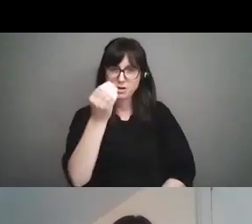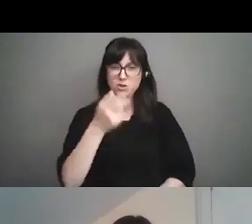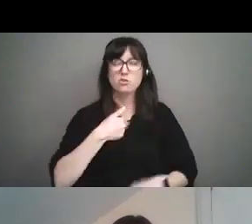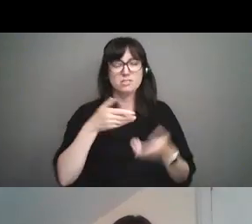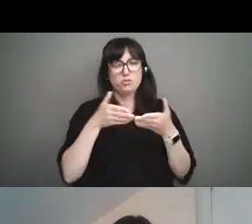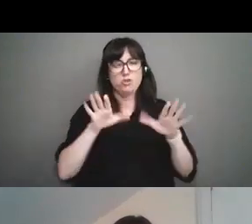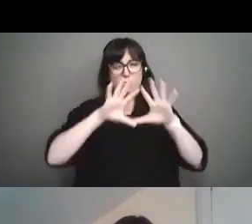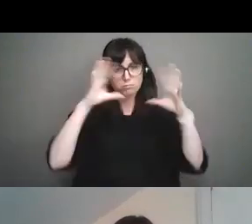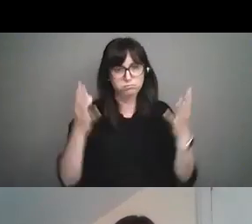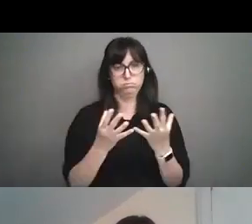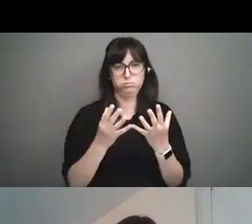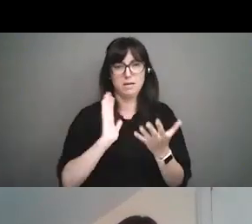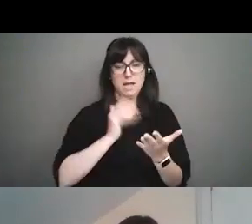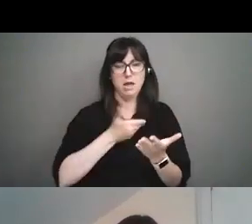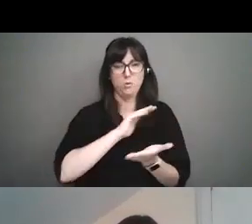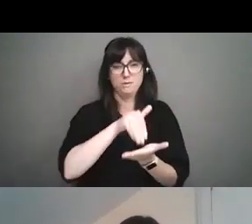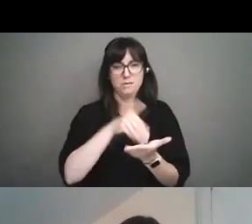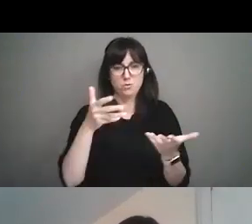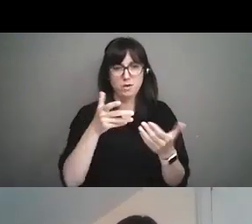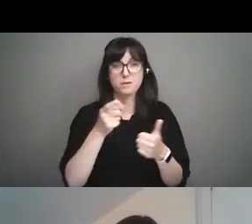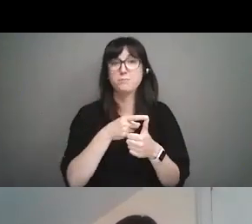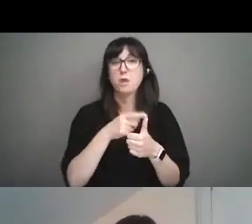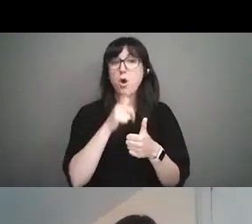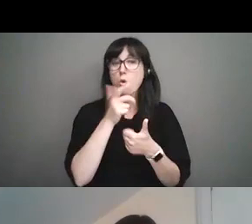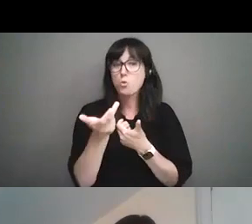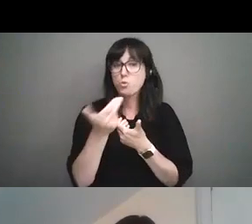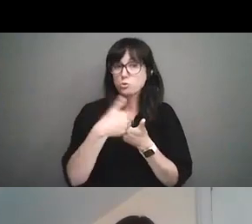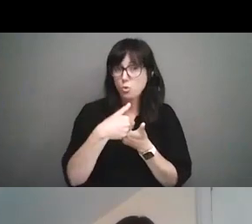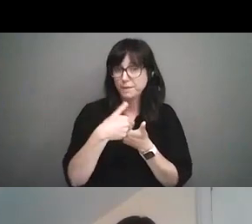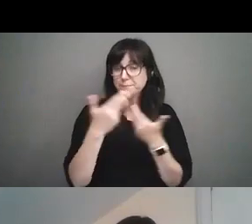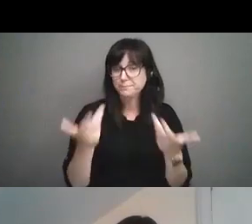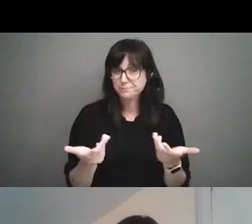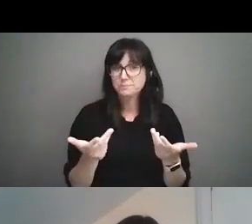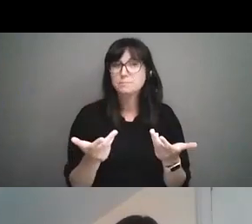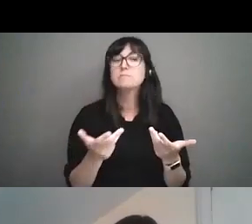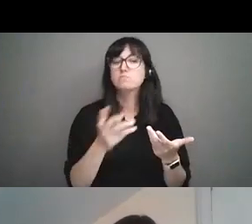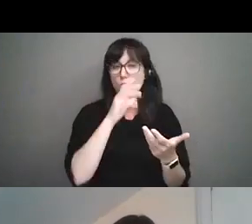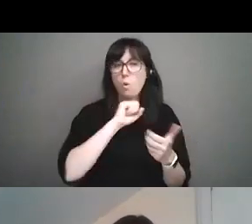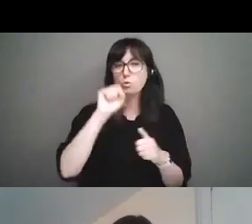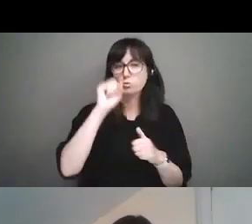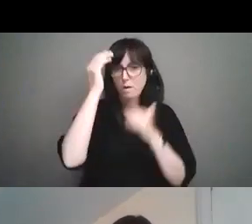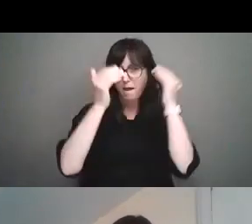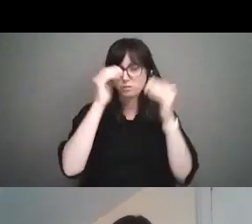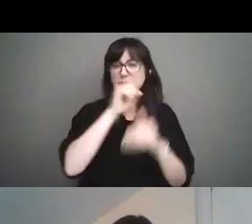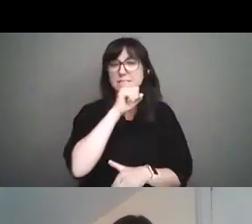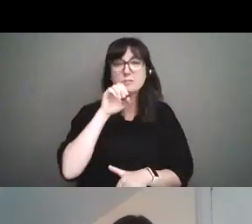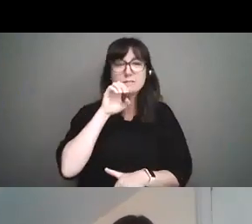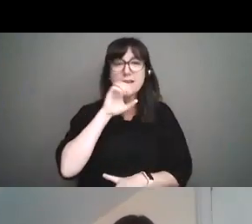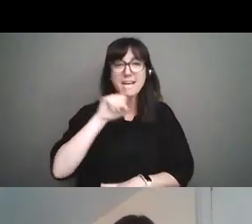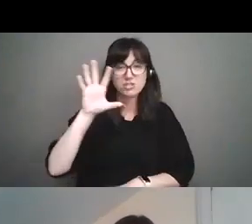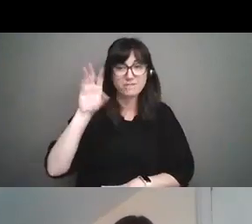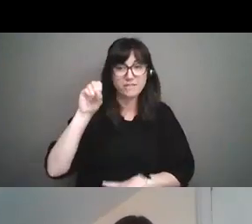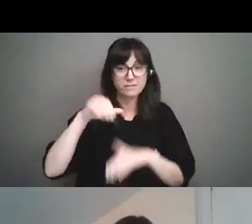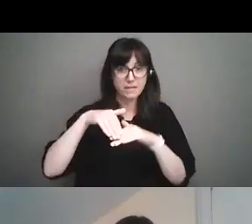what is a senior center without walls. So who joins this program? It's for older adults or seniors 50 and